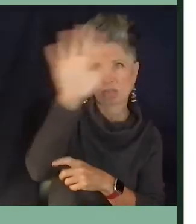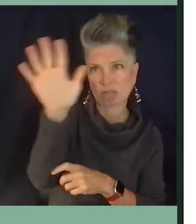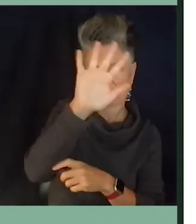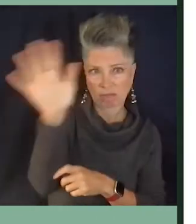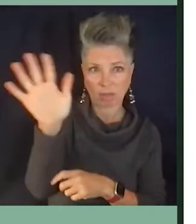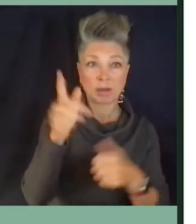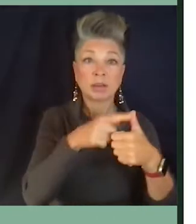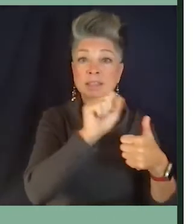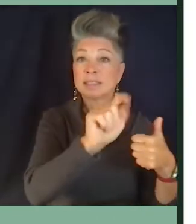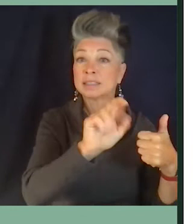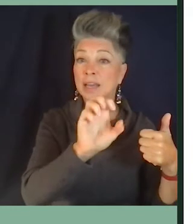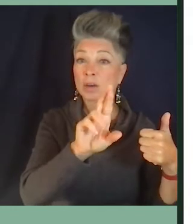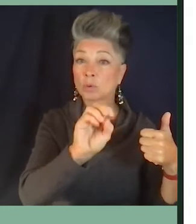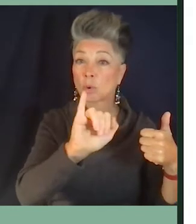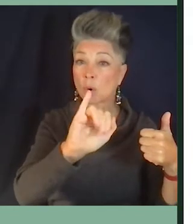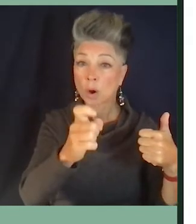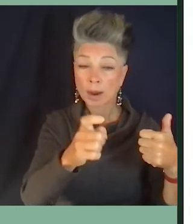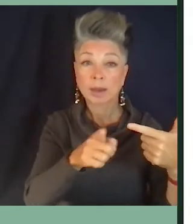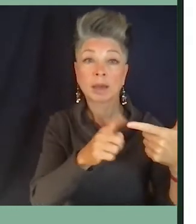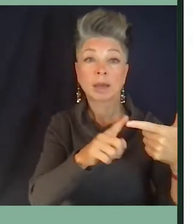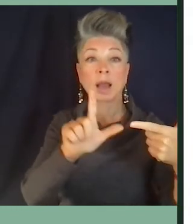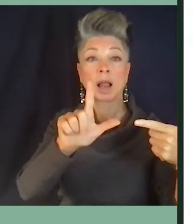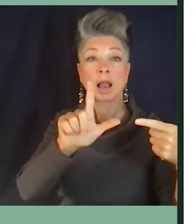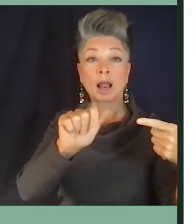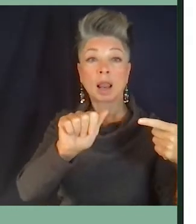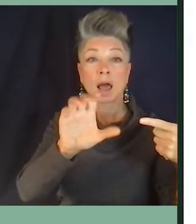part of Wisconsin. St. Croix,